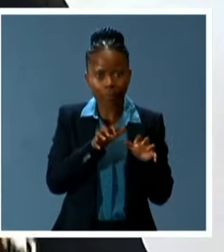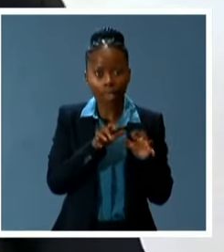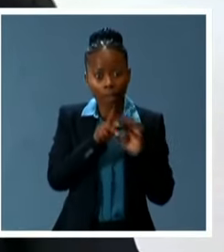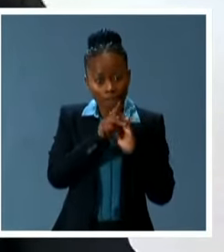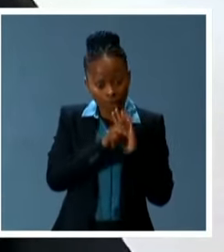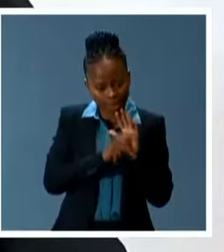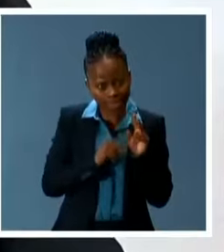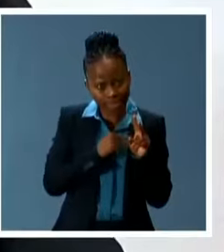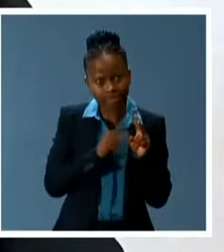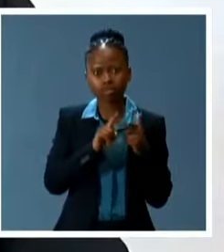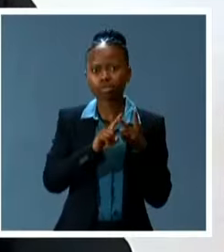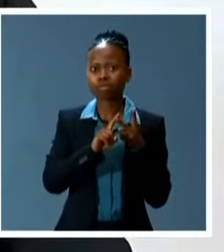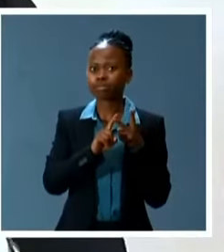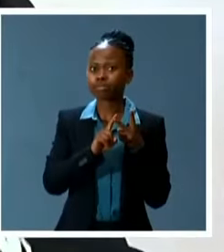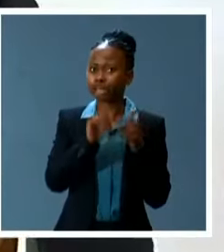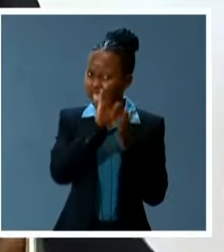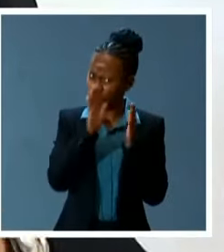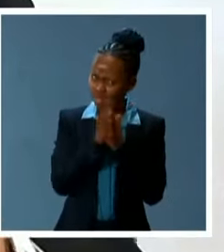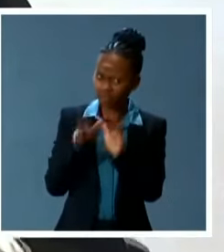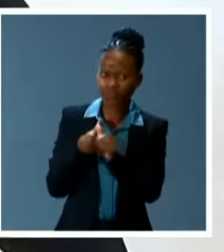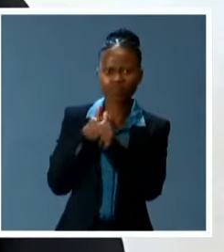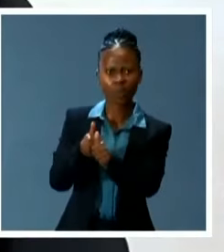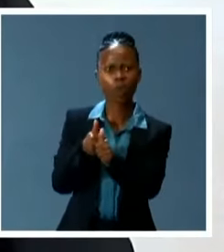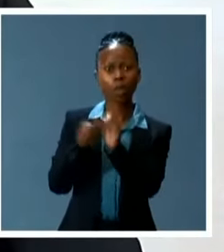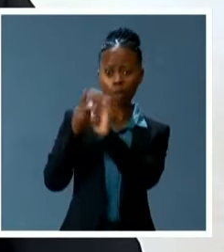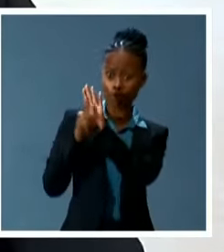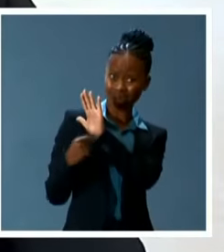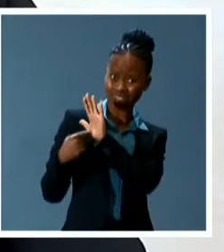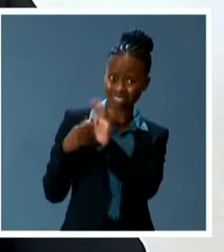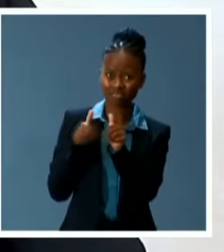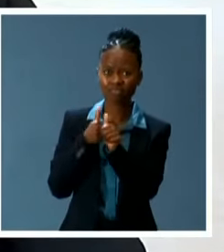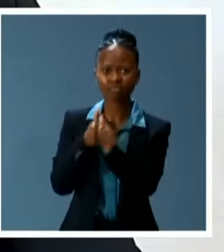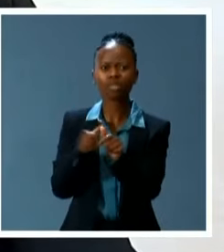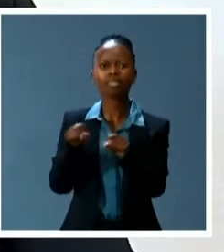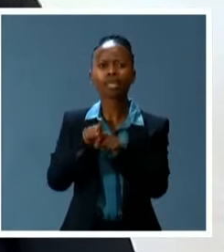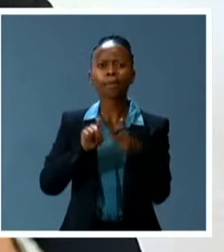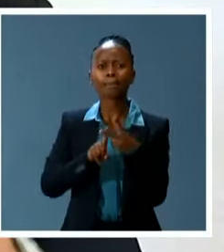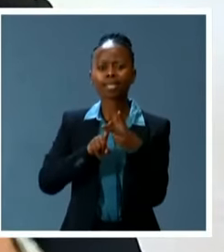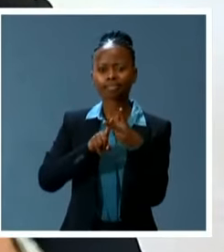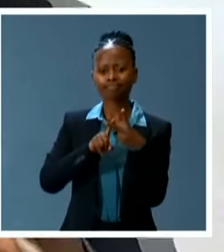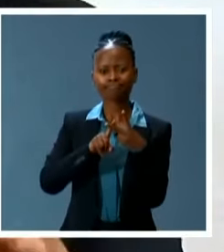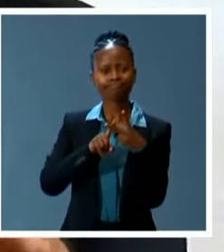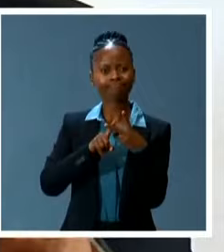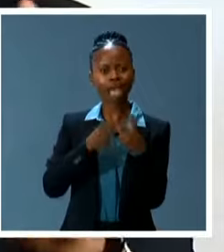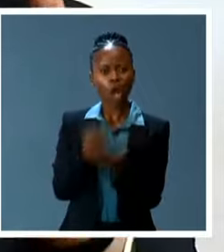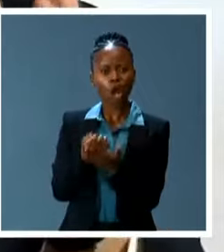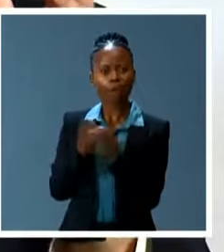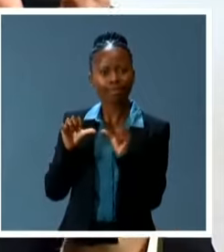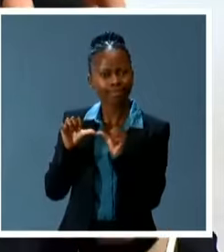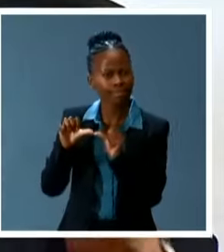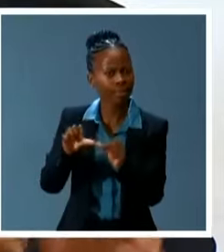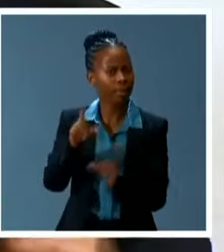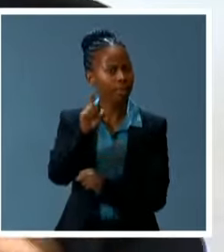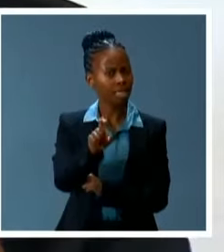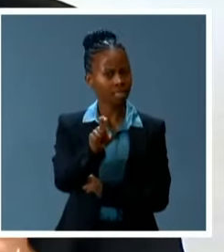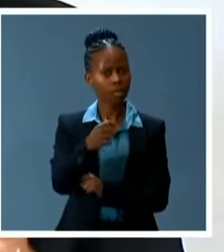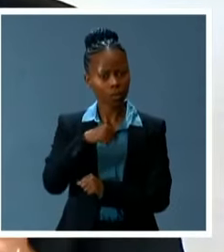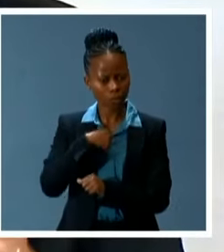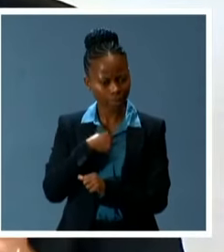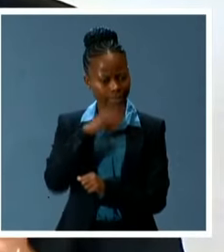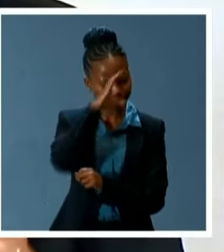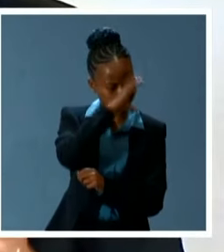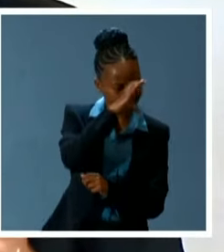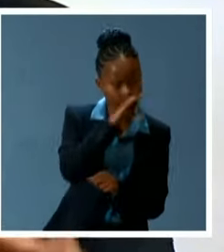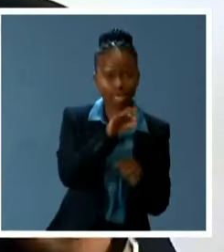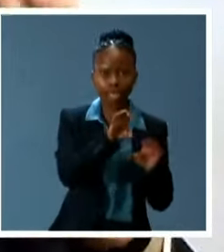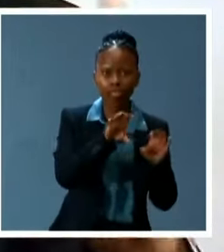of the sustainable development goals, that they build an inclusive economy, that they build a sustainable economy, that they organize themselves, giving priority to education,